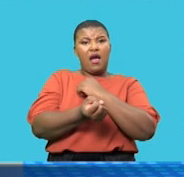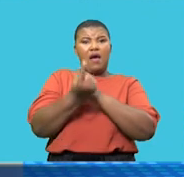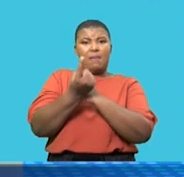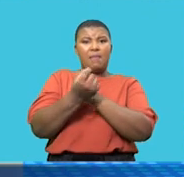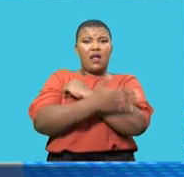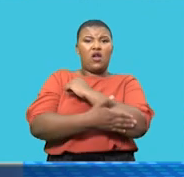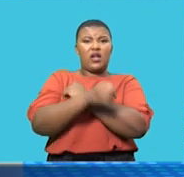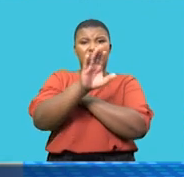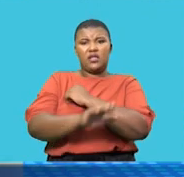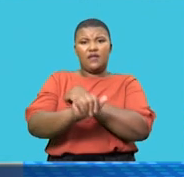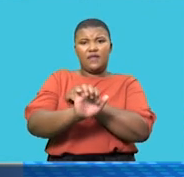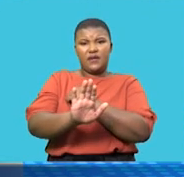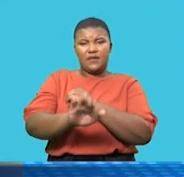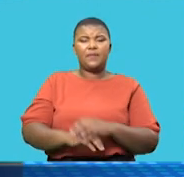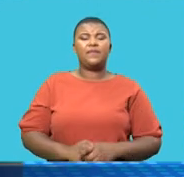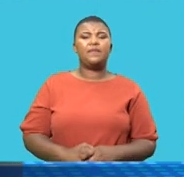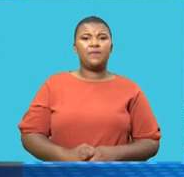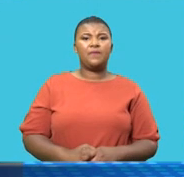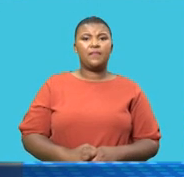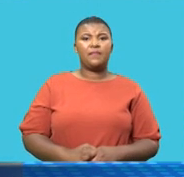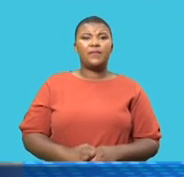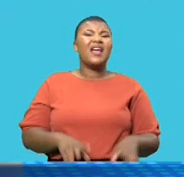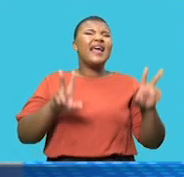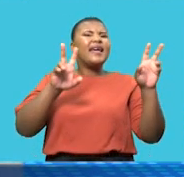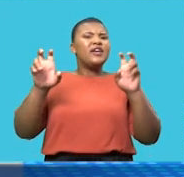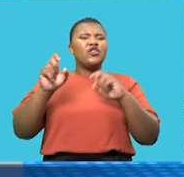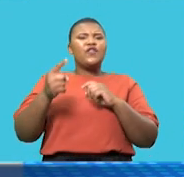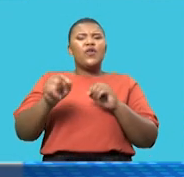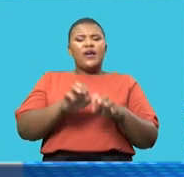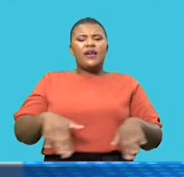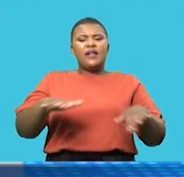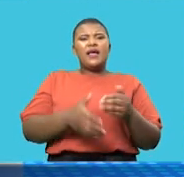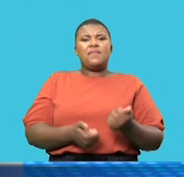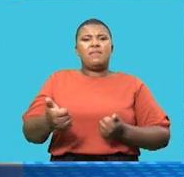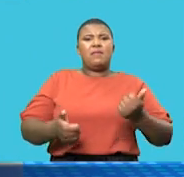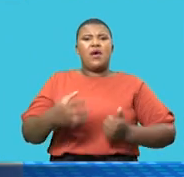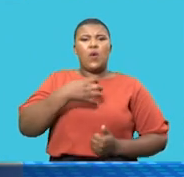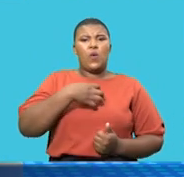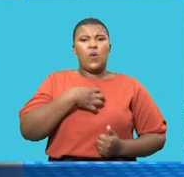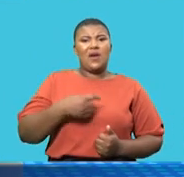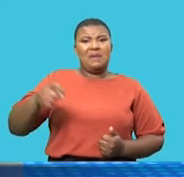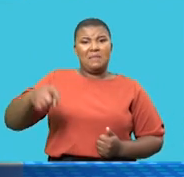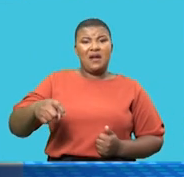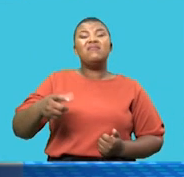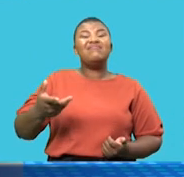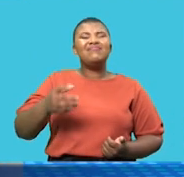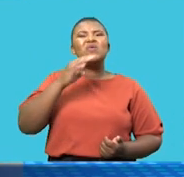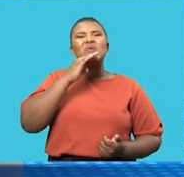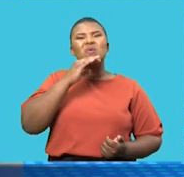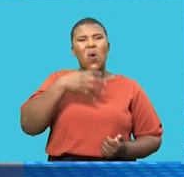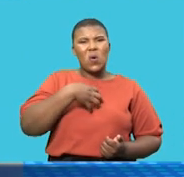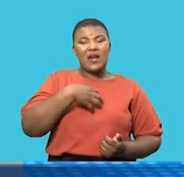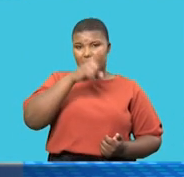issue of the land to be redistributed to the rightful owners, which is predominantly black people,